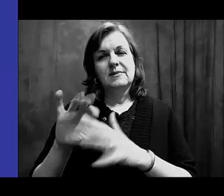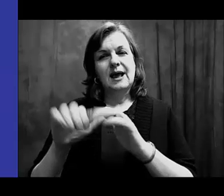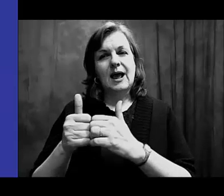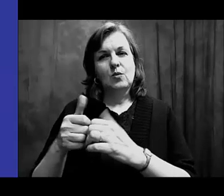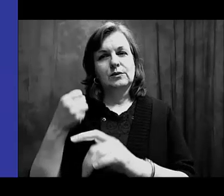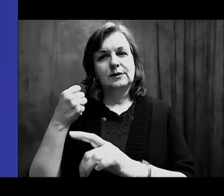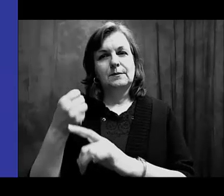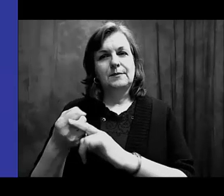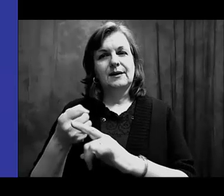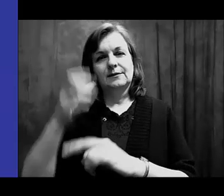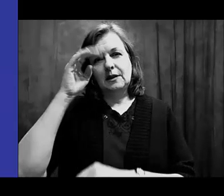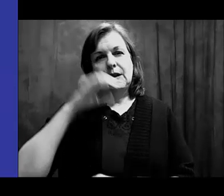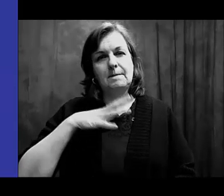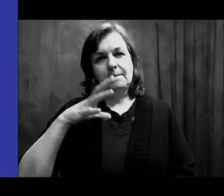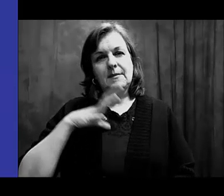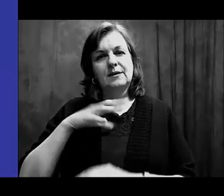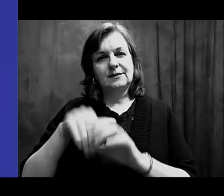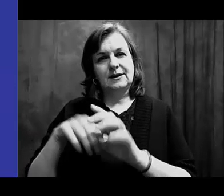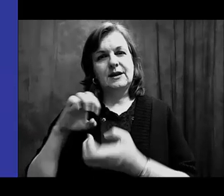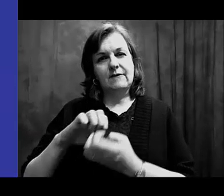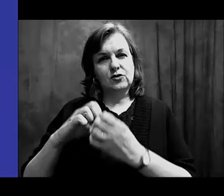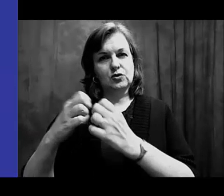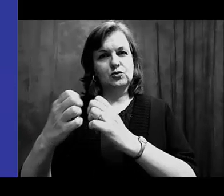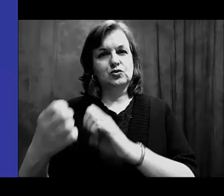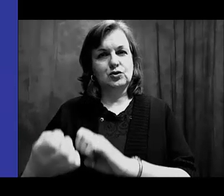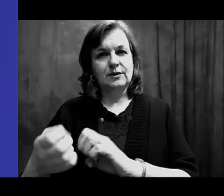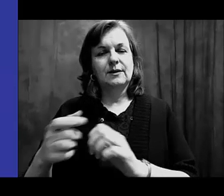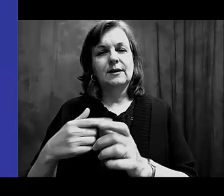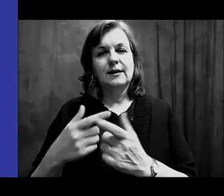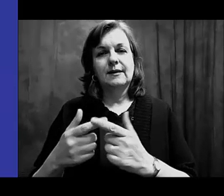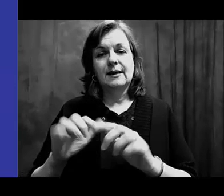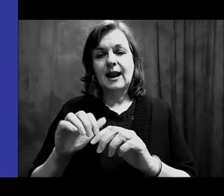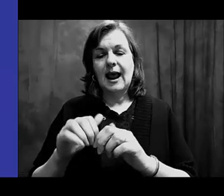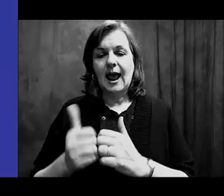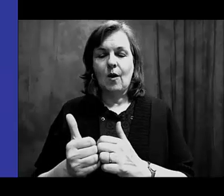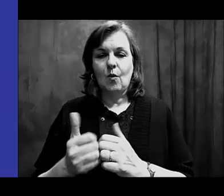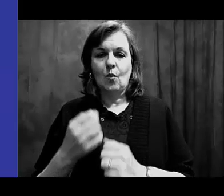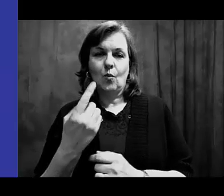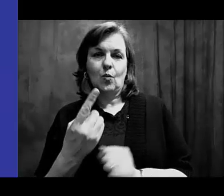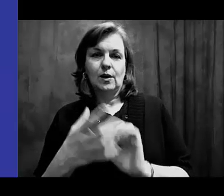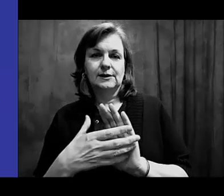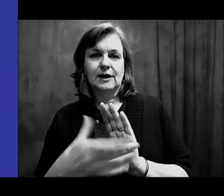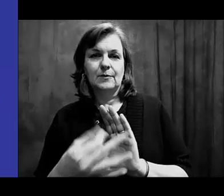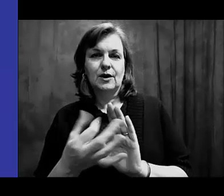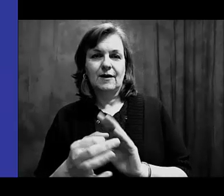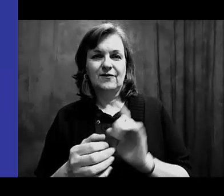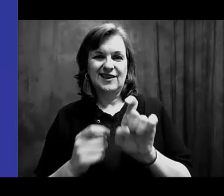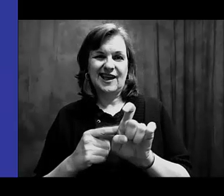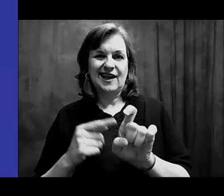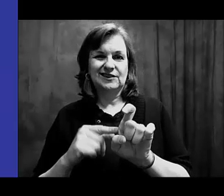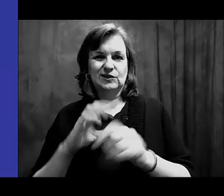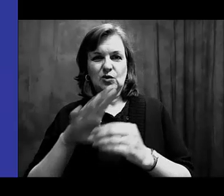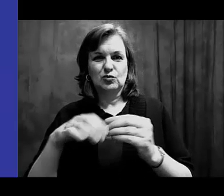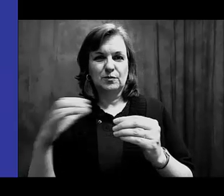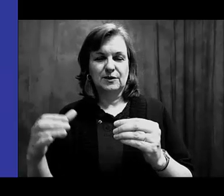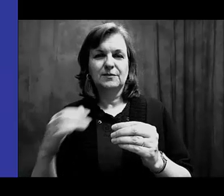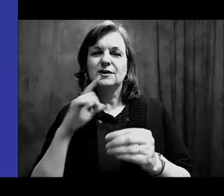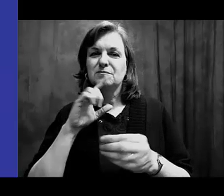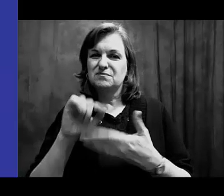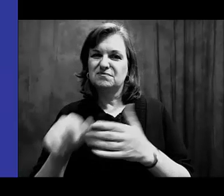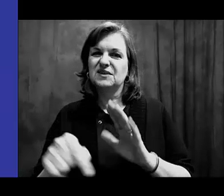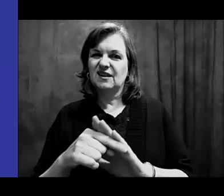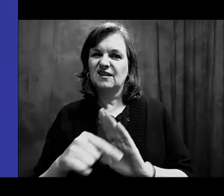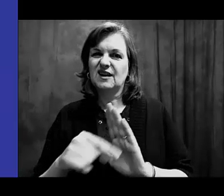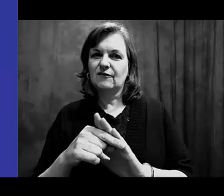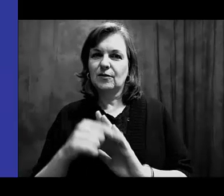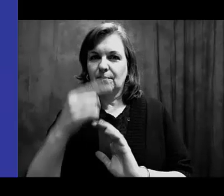on males and the idea that having a single copy of that X chromosome is detrimental because they only have